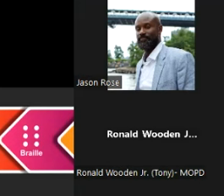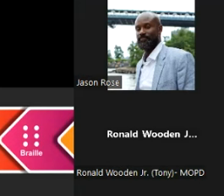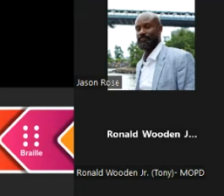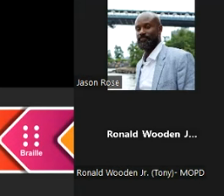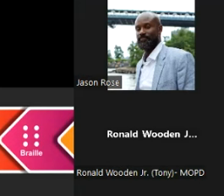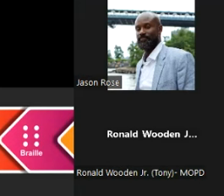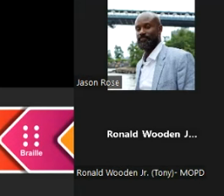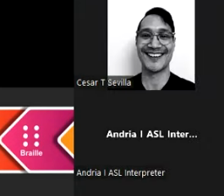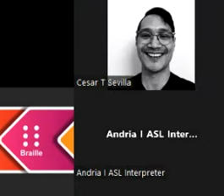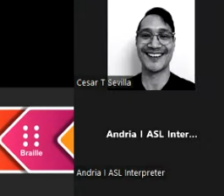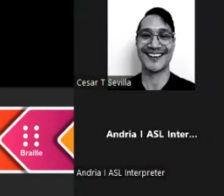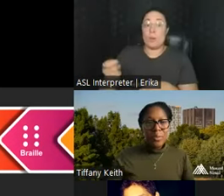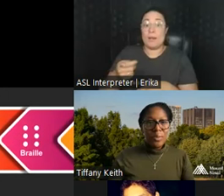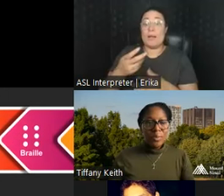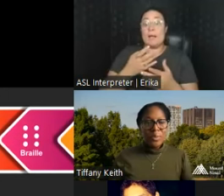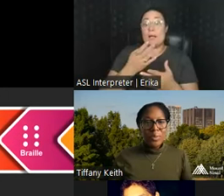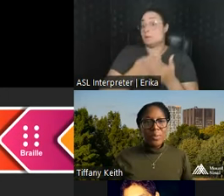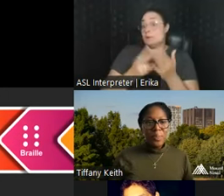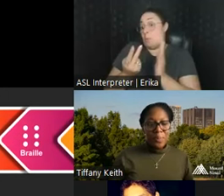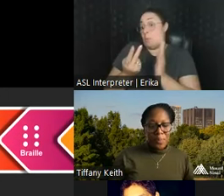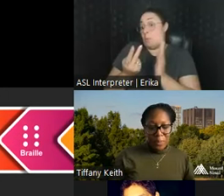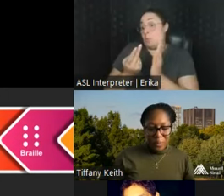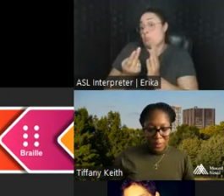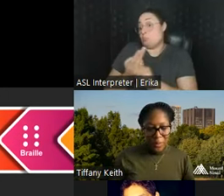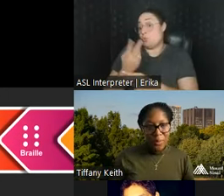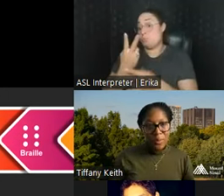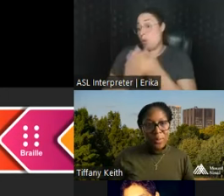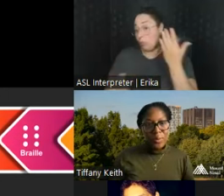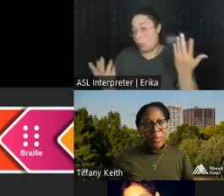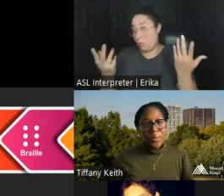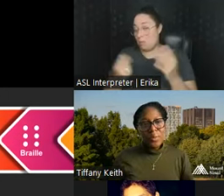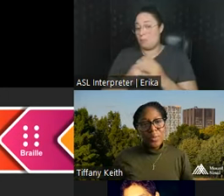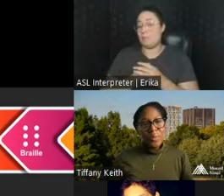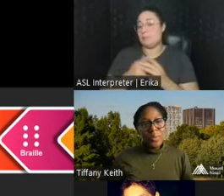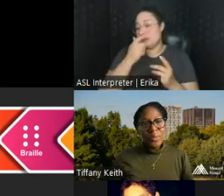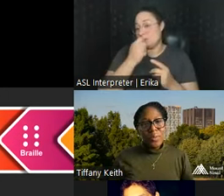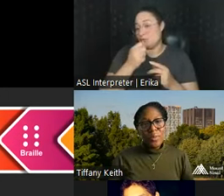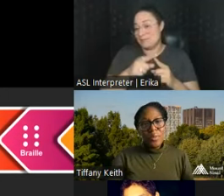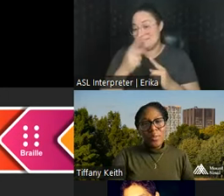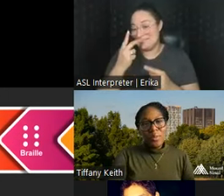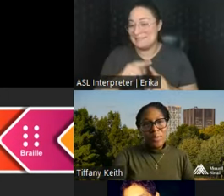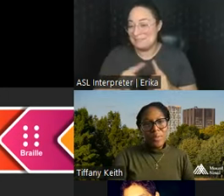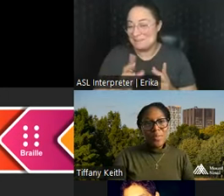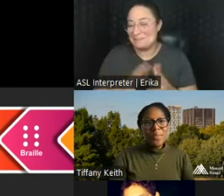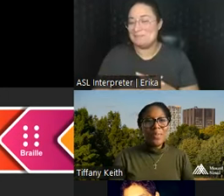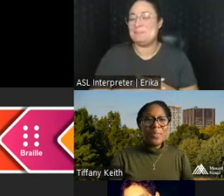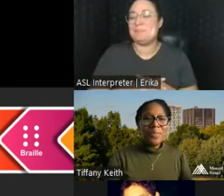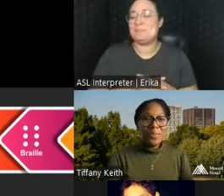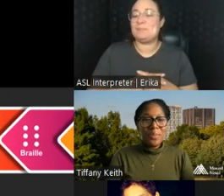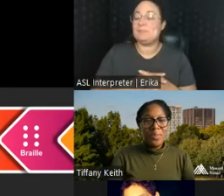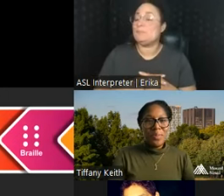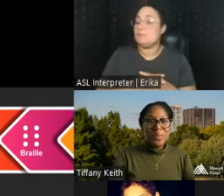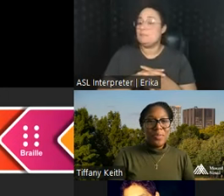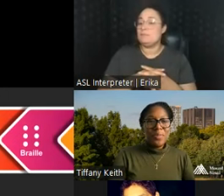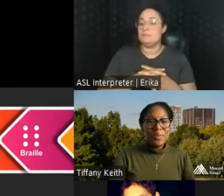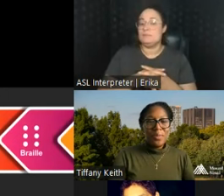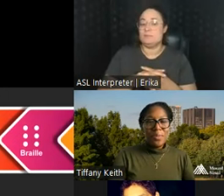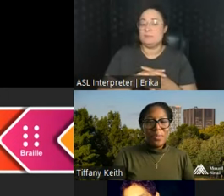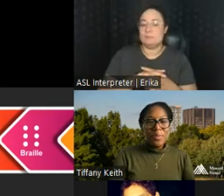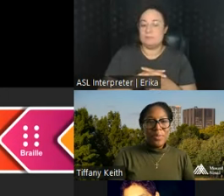Some people use both a cane and a dog. It's a little interesting to see, but and others don't use anything at